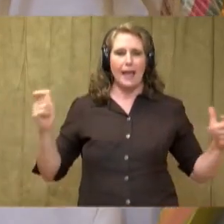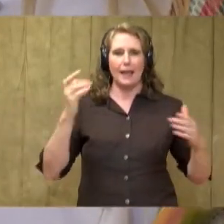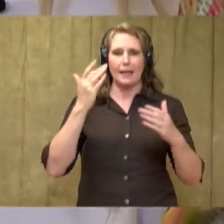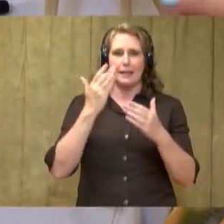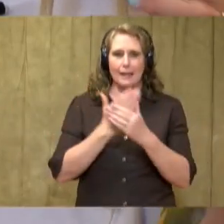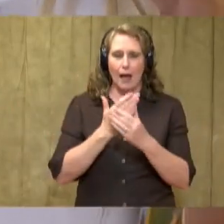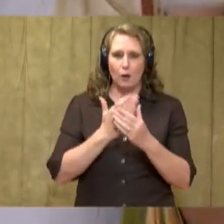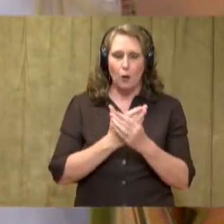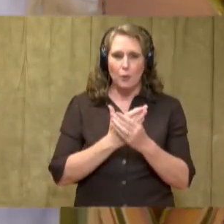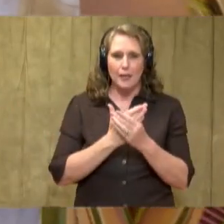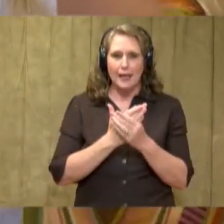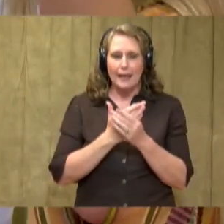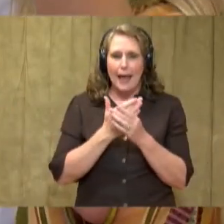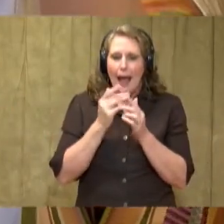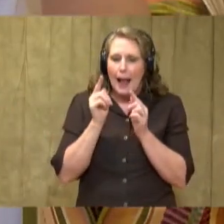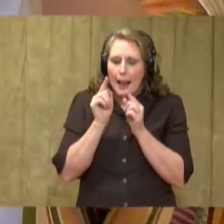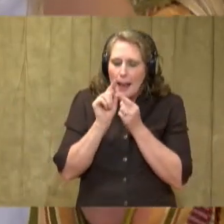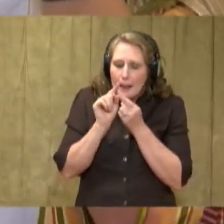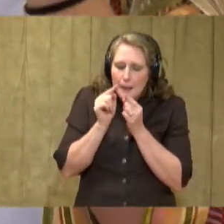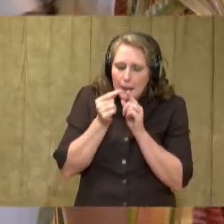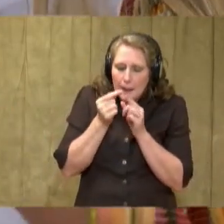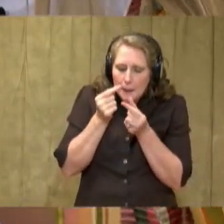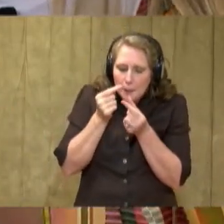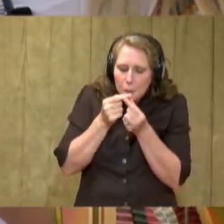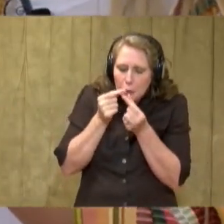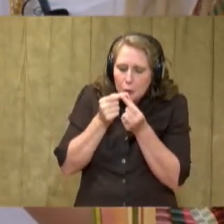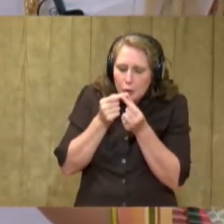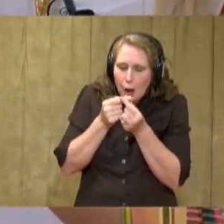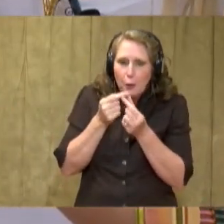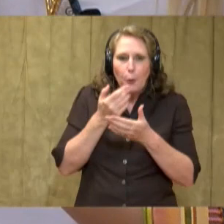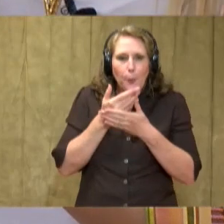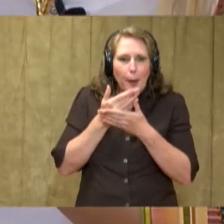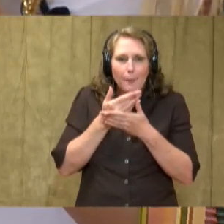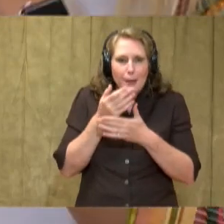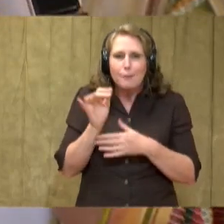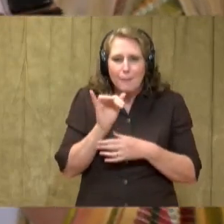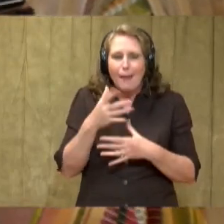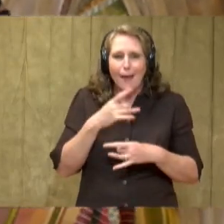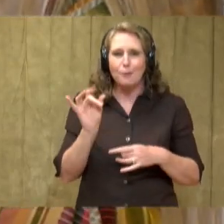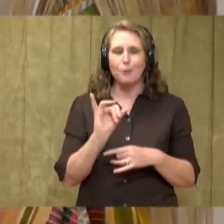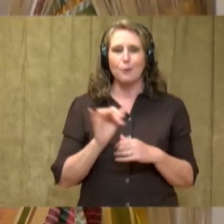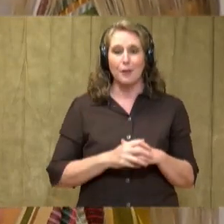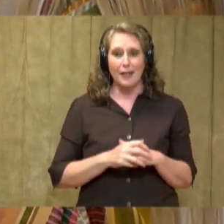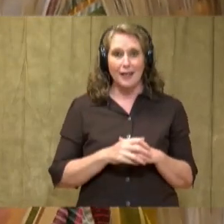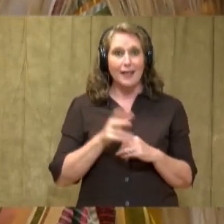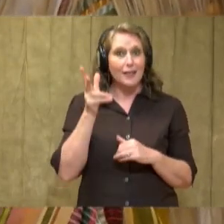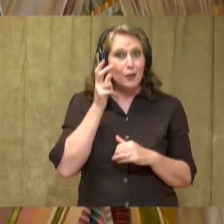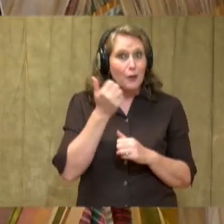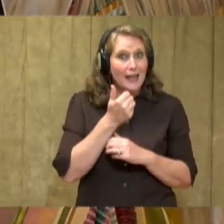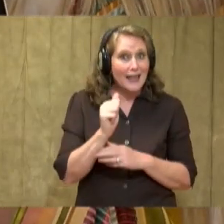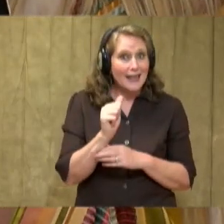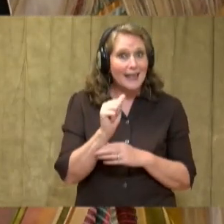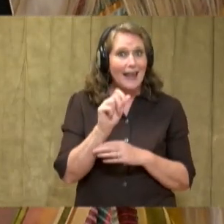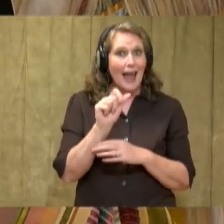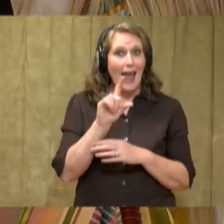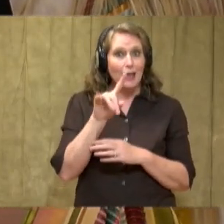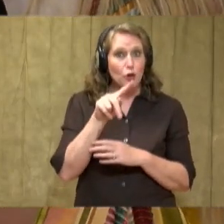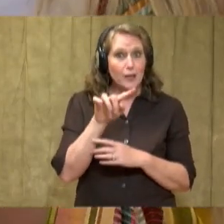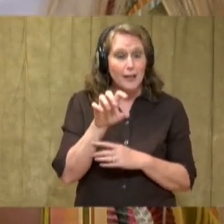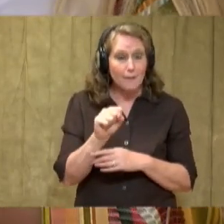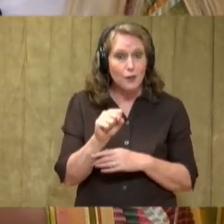gigantic tacos and tiny little baby tacos as well. Did you hear any adjectives on that